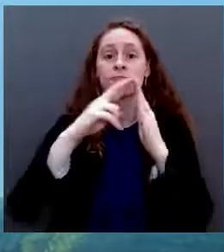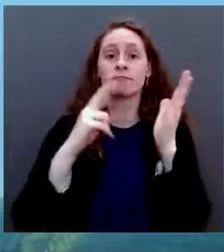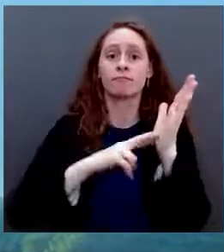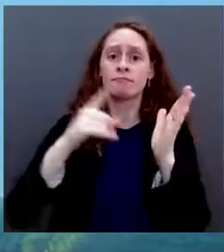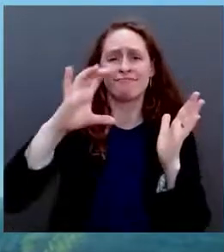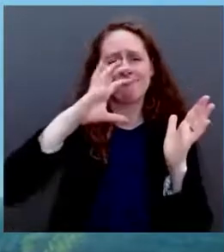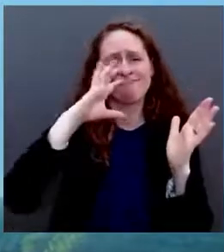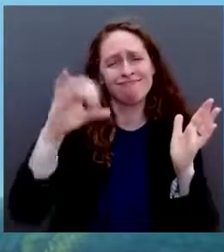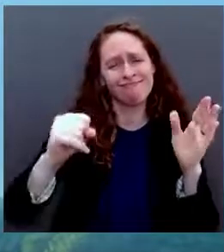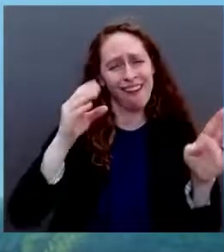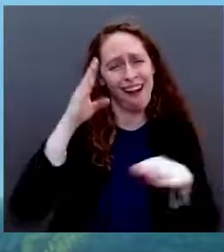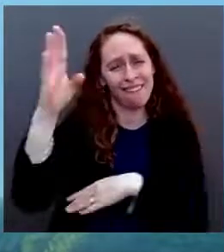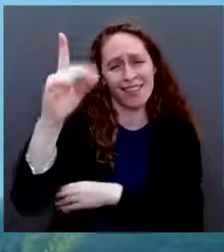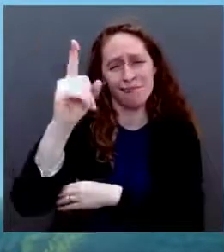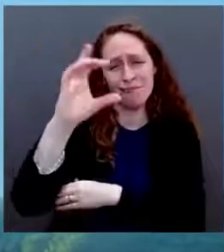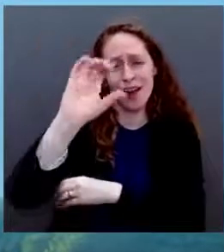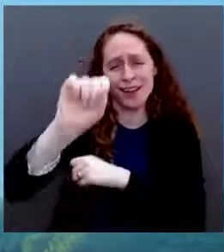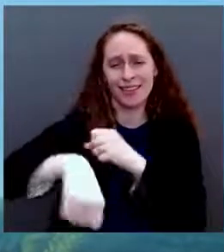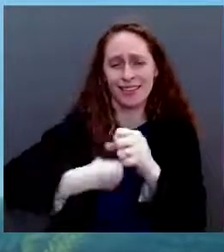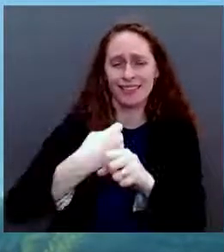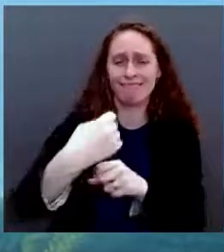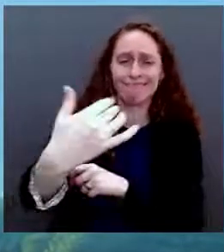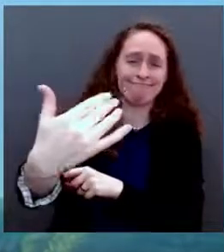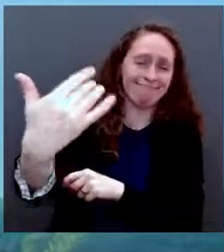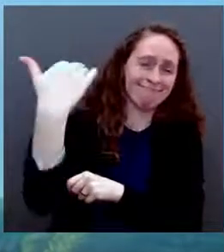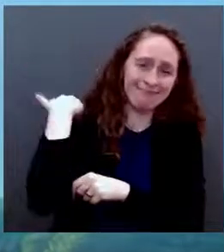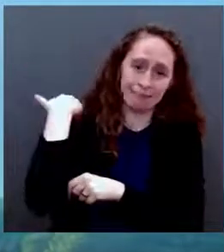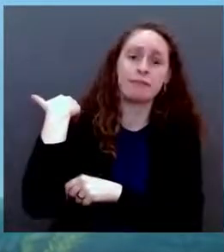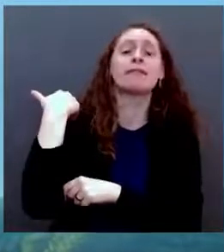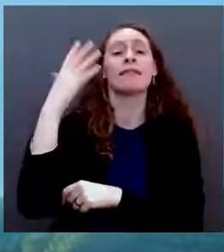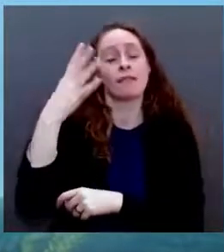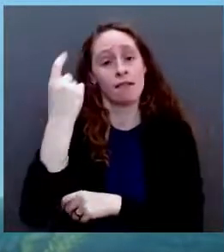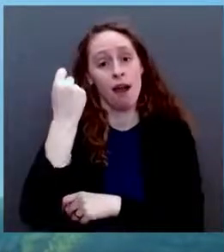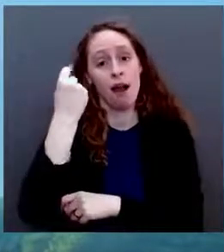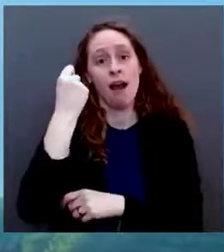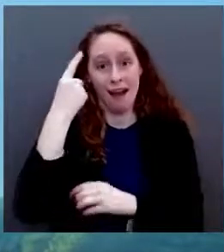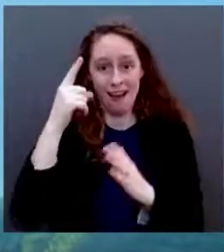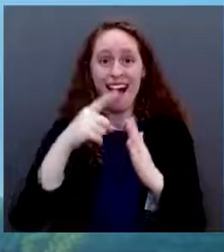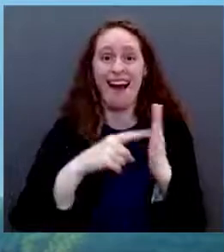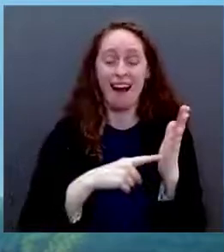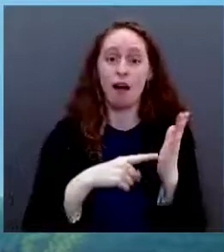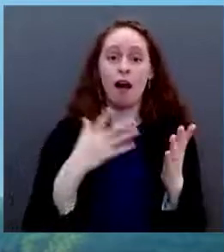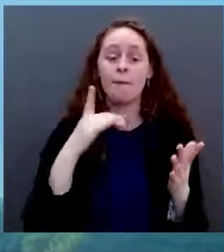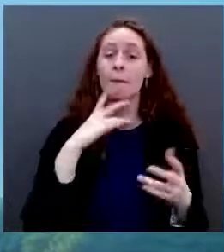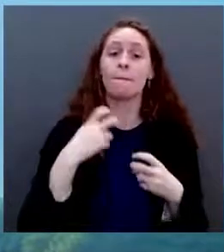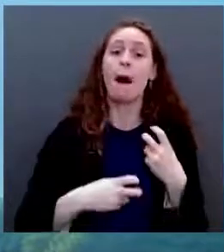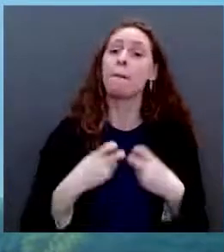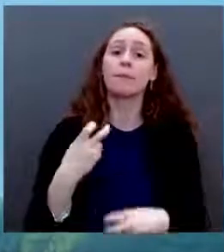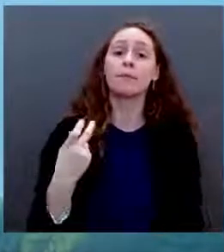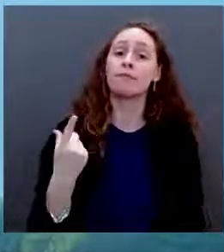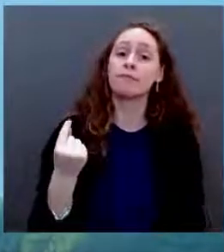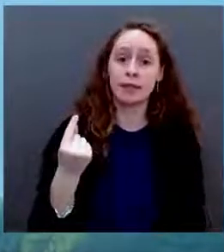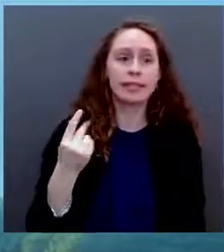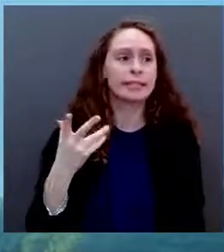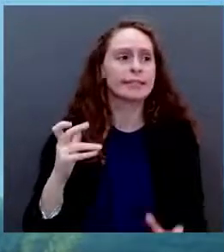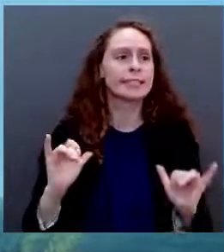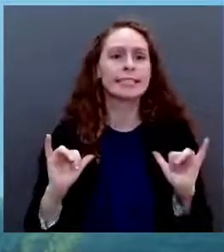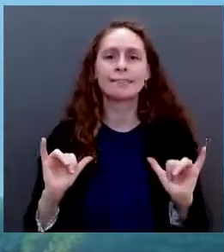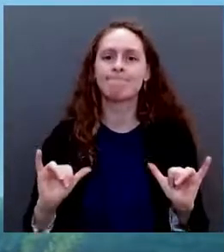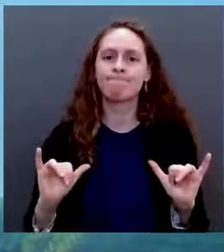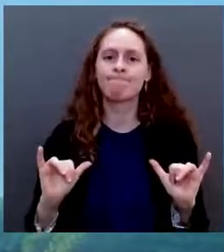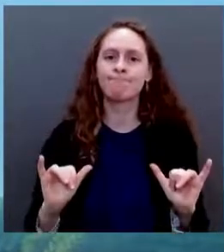very same problems we still have today. Today, we are announcing a new joint initiative to better coordinate efforts